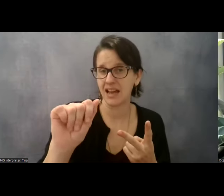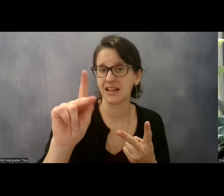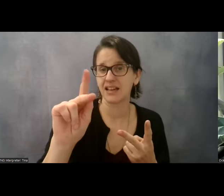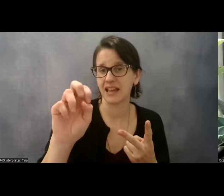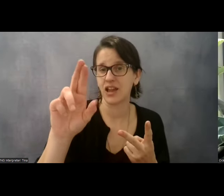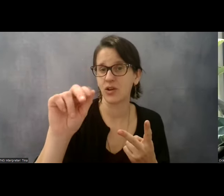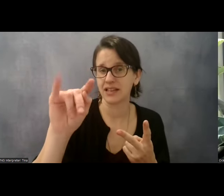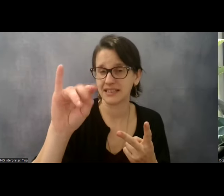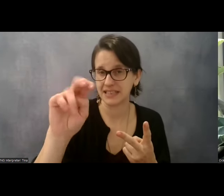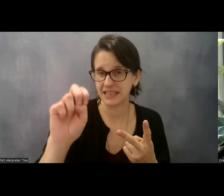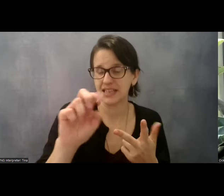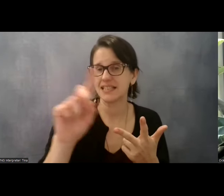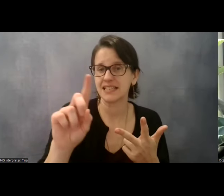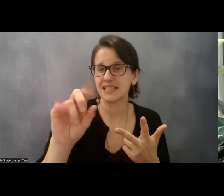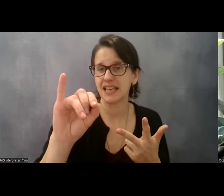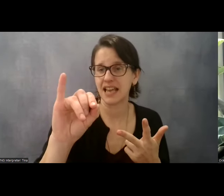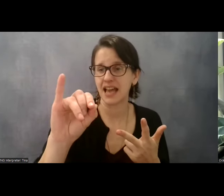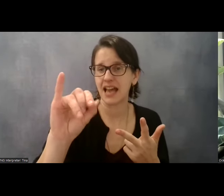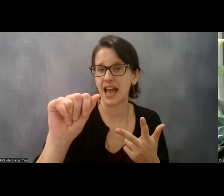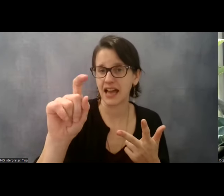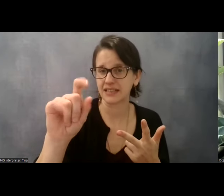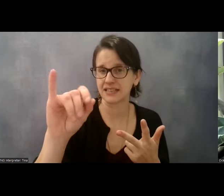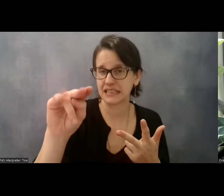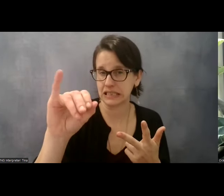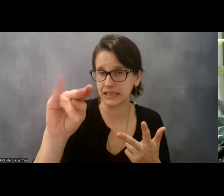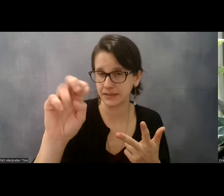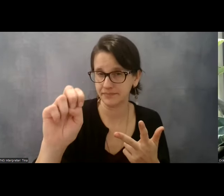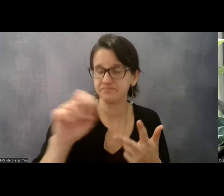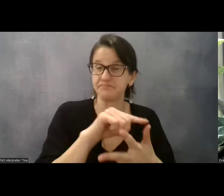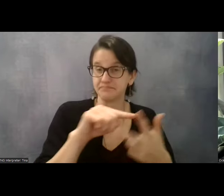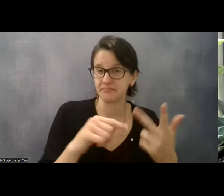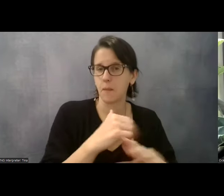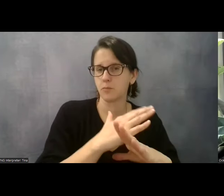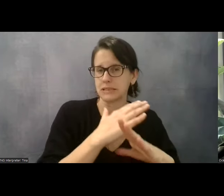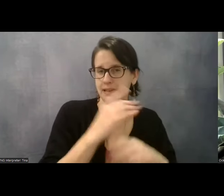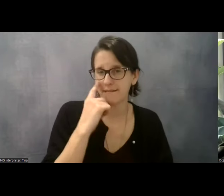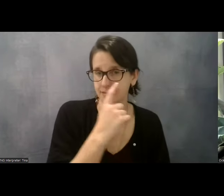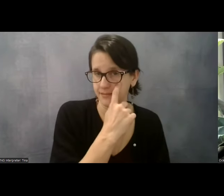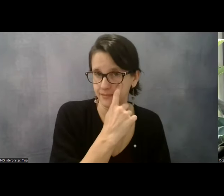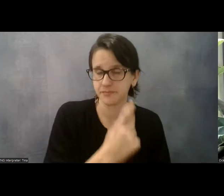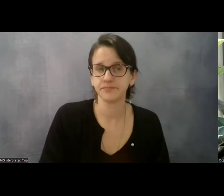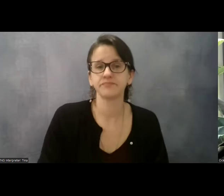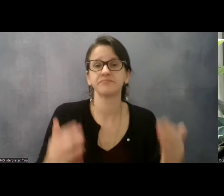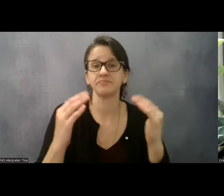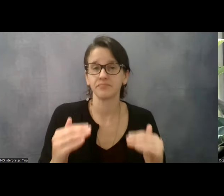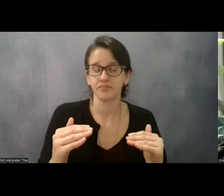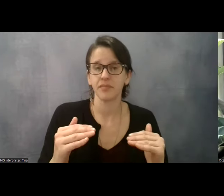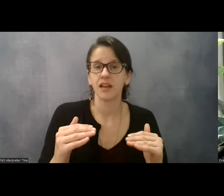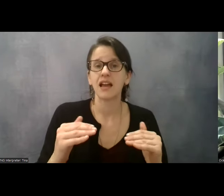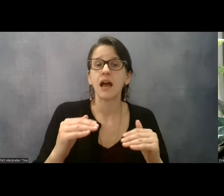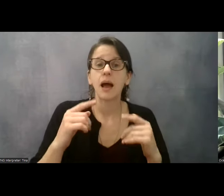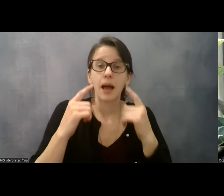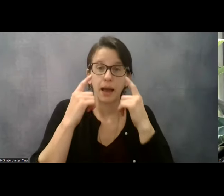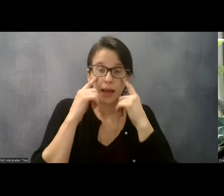which are known to help protect your eyes. They've been found in studies to help address macular